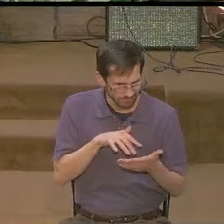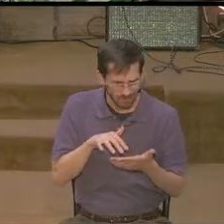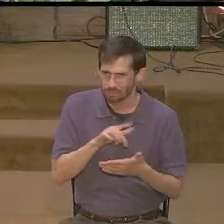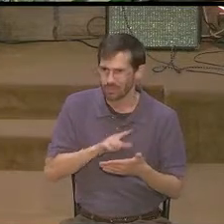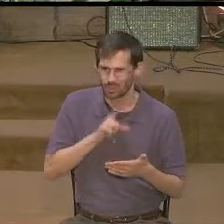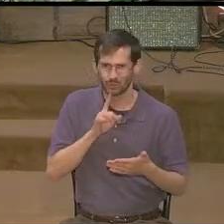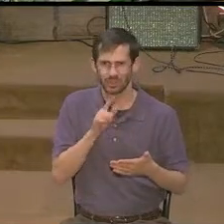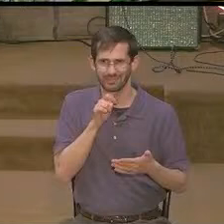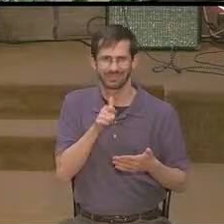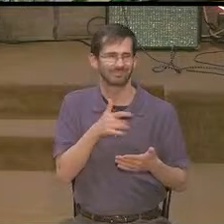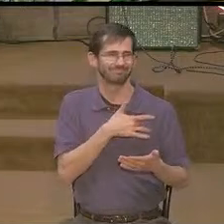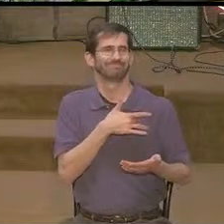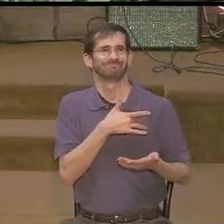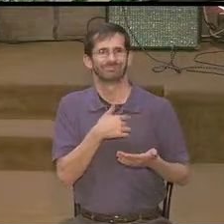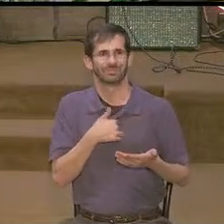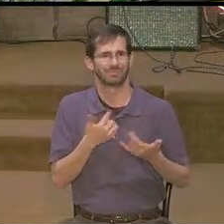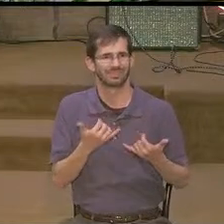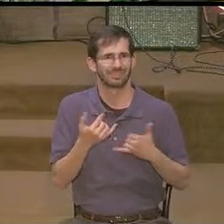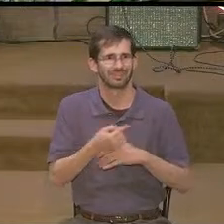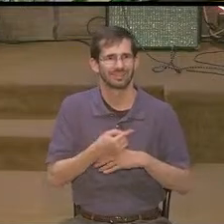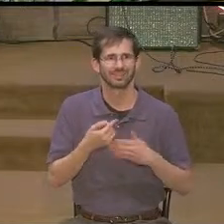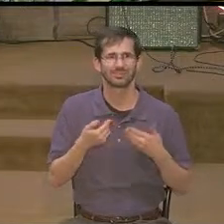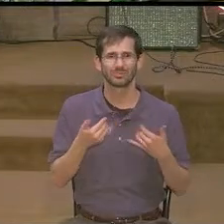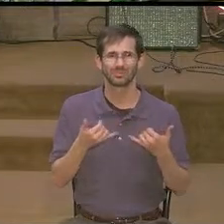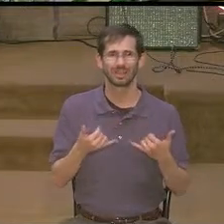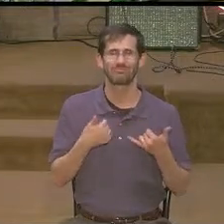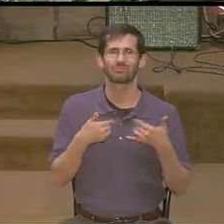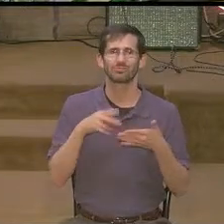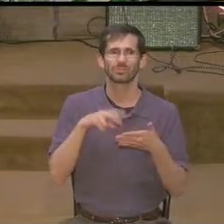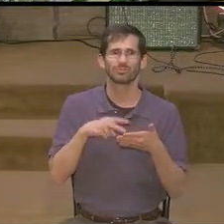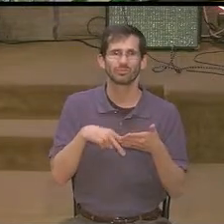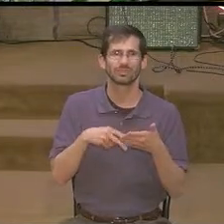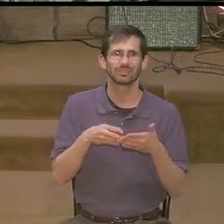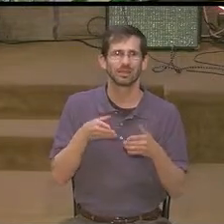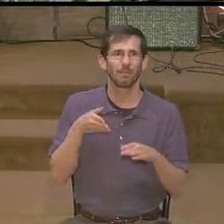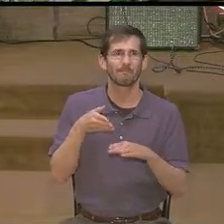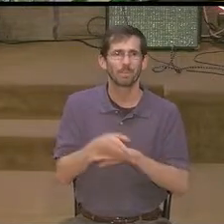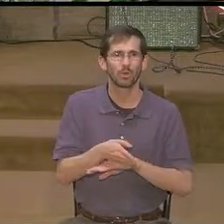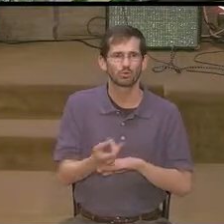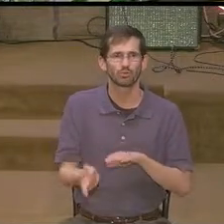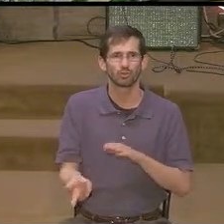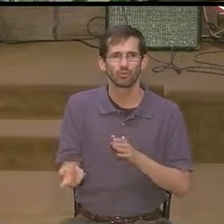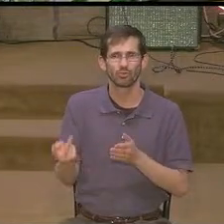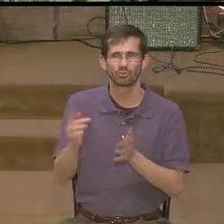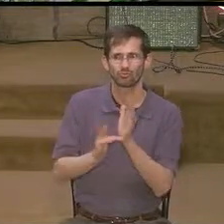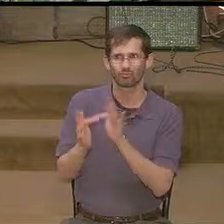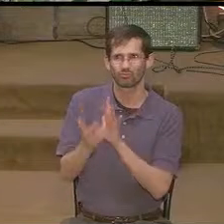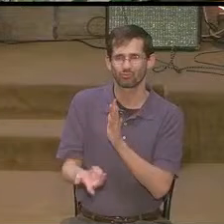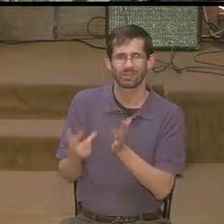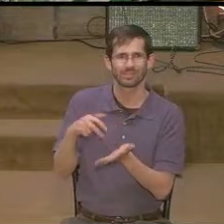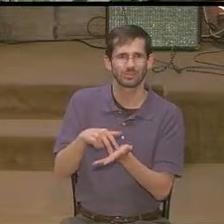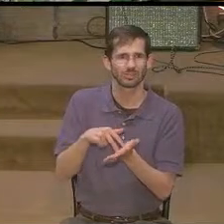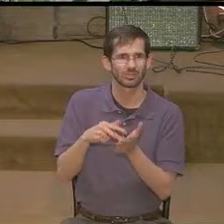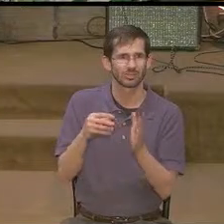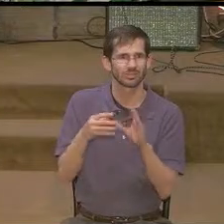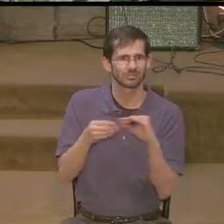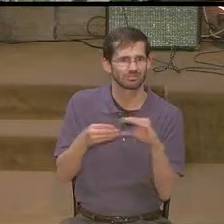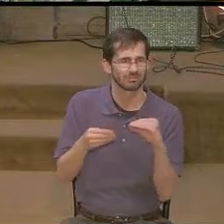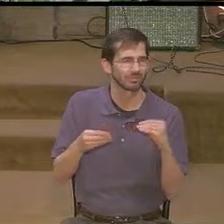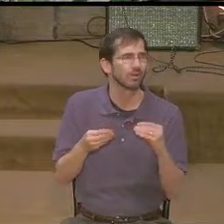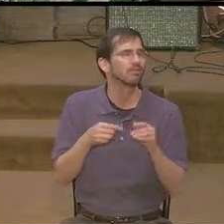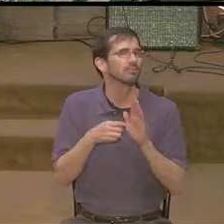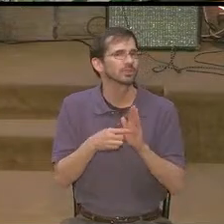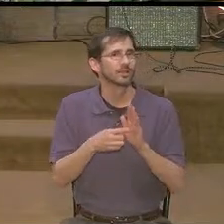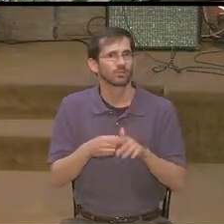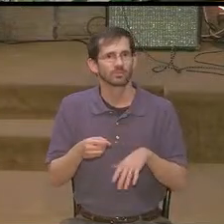So we're just going to read some post-resurrection accounts, like what was happening on Monday, and what was going